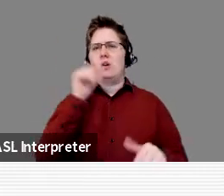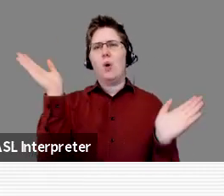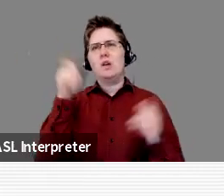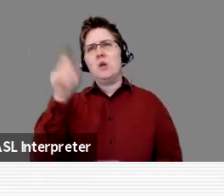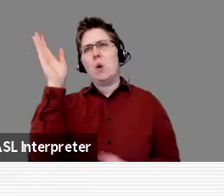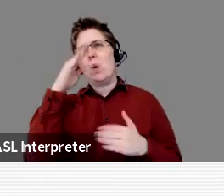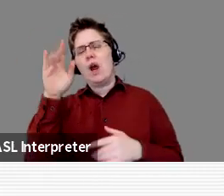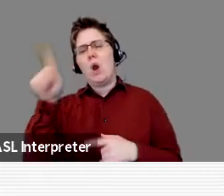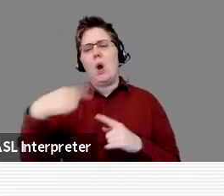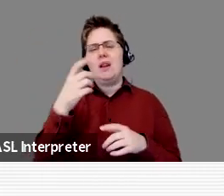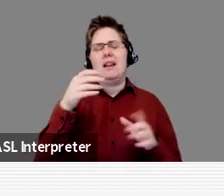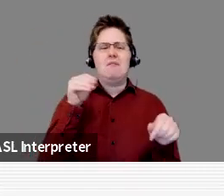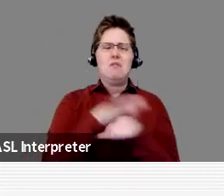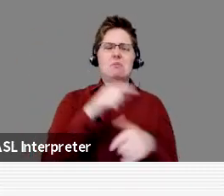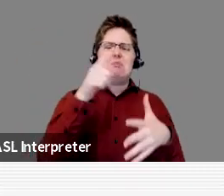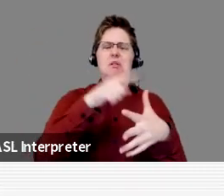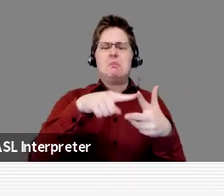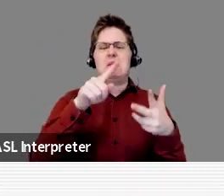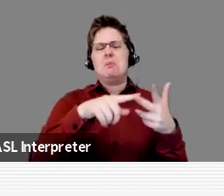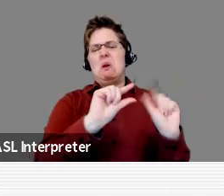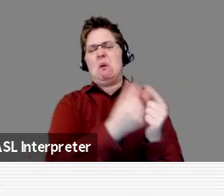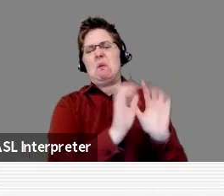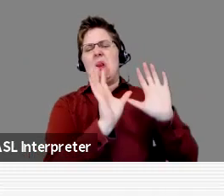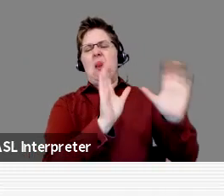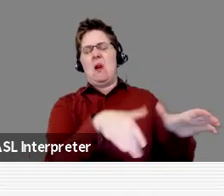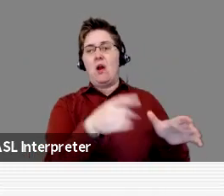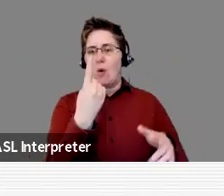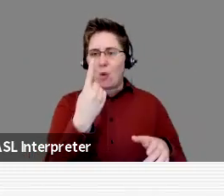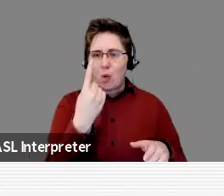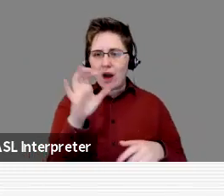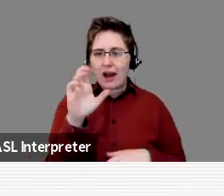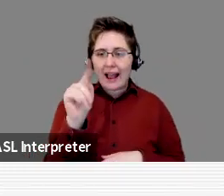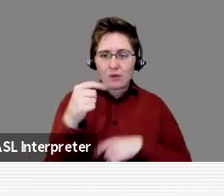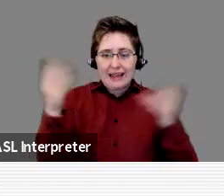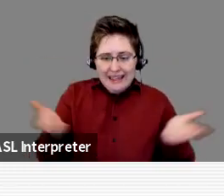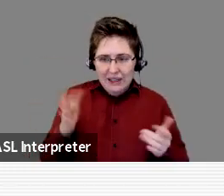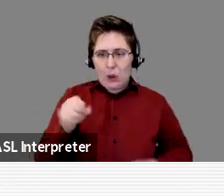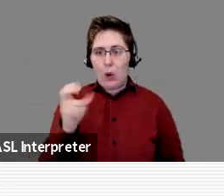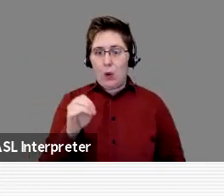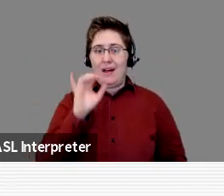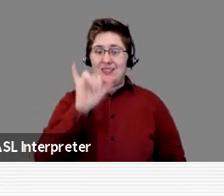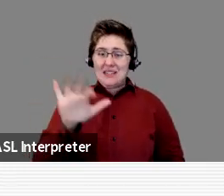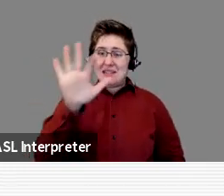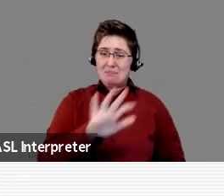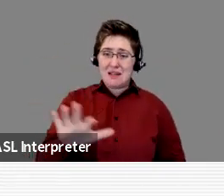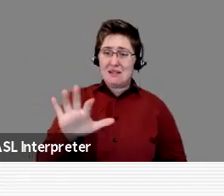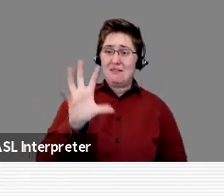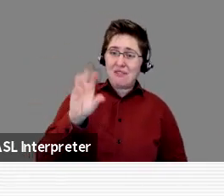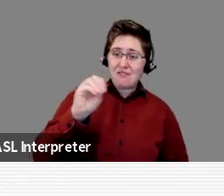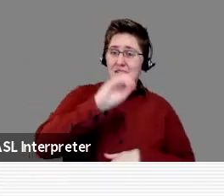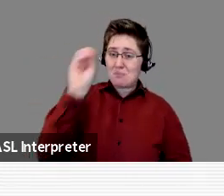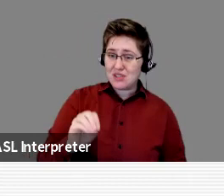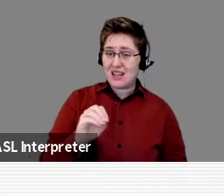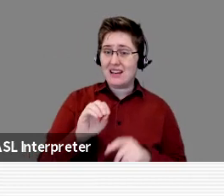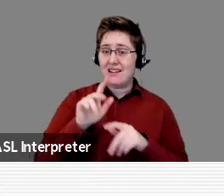XYZ populations, in just one county of Ohio, that's roughly, almost 50%